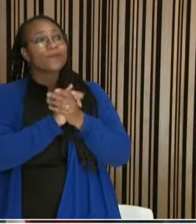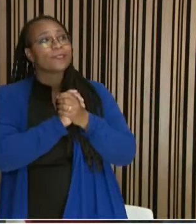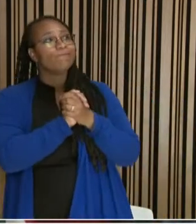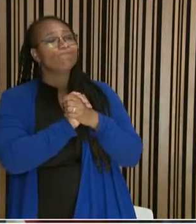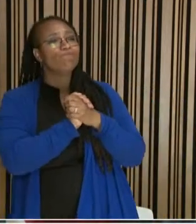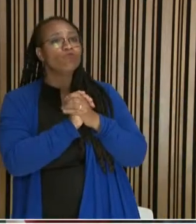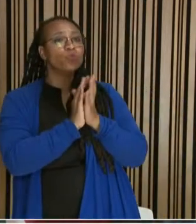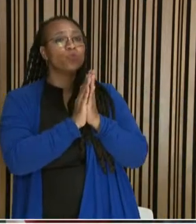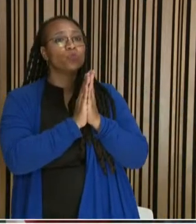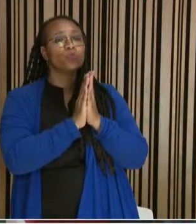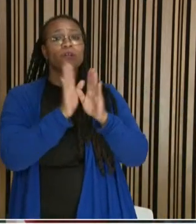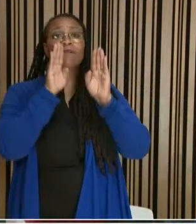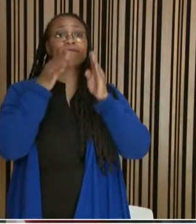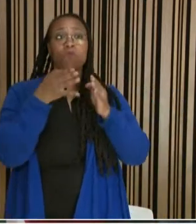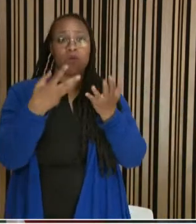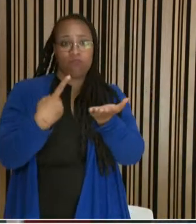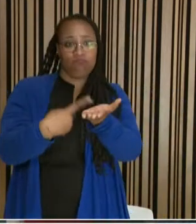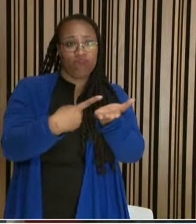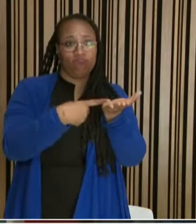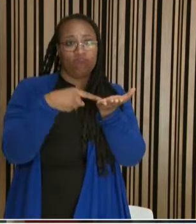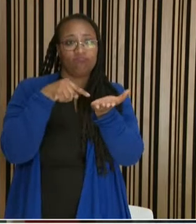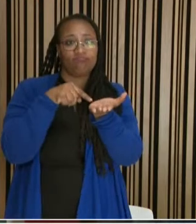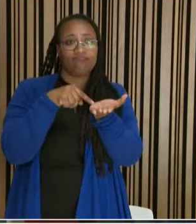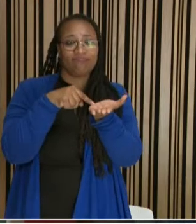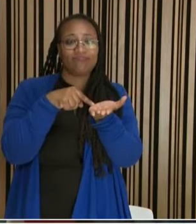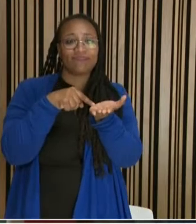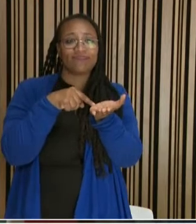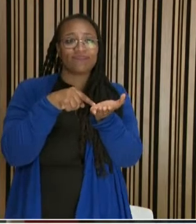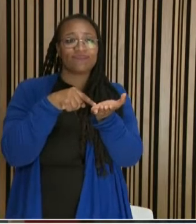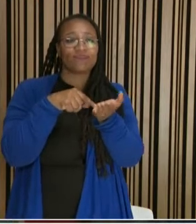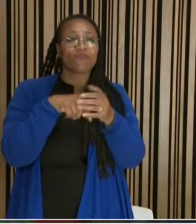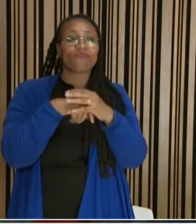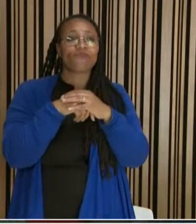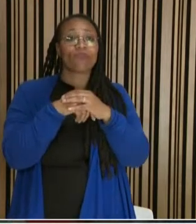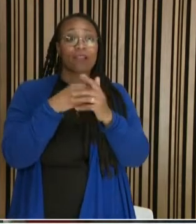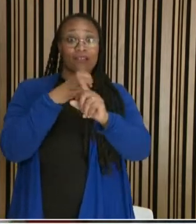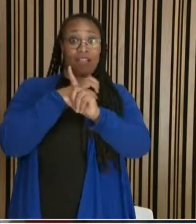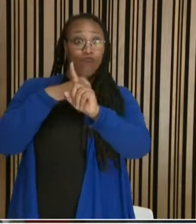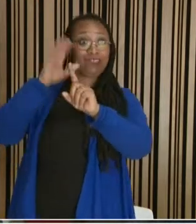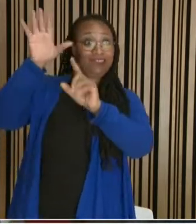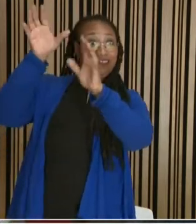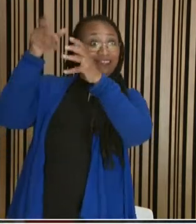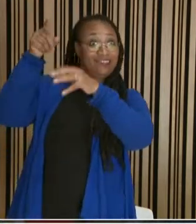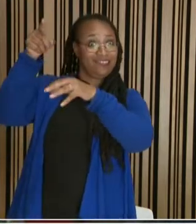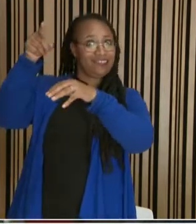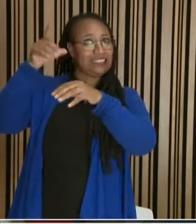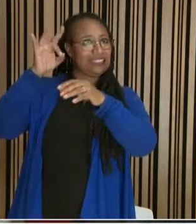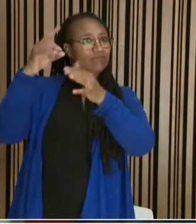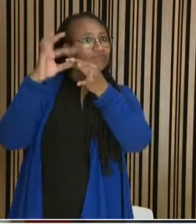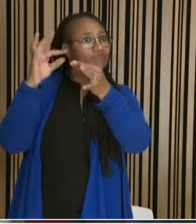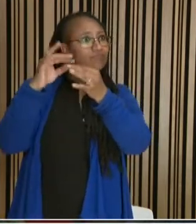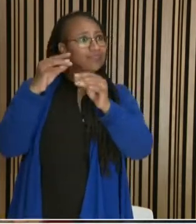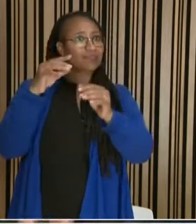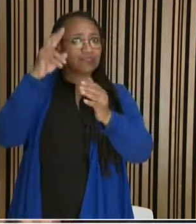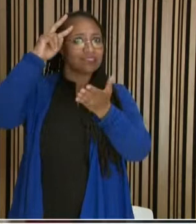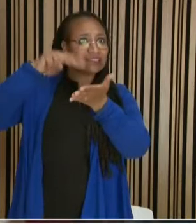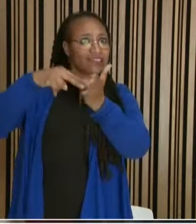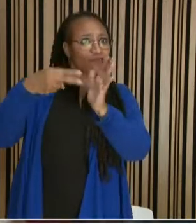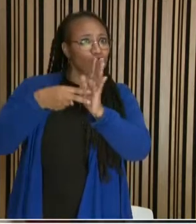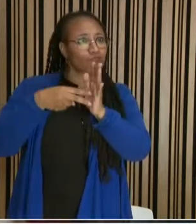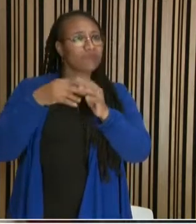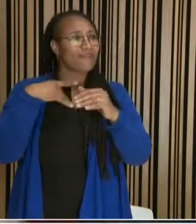following what I believe is the council's intent over the last several years. I have a chart.